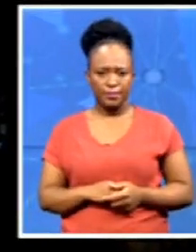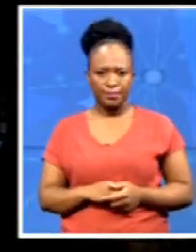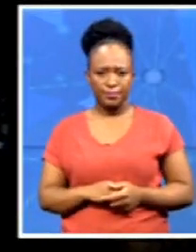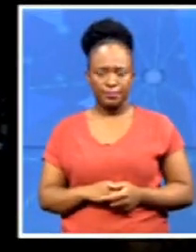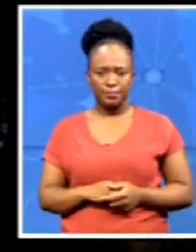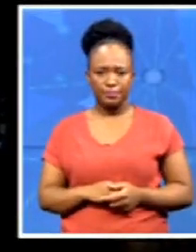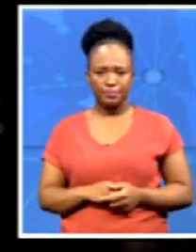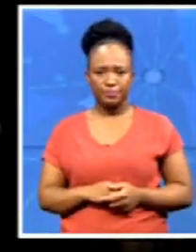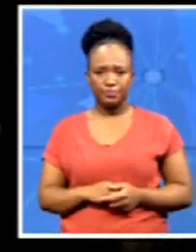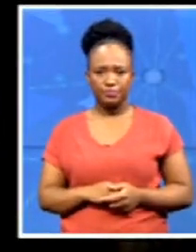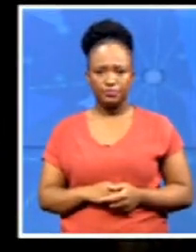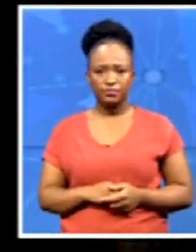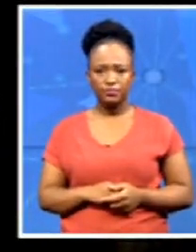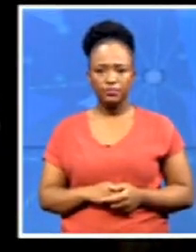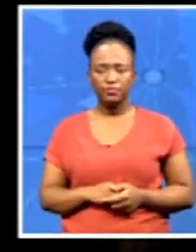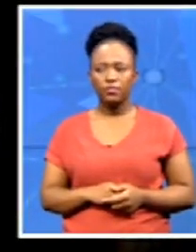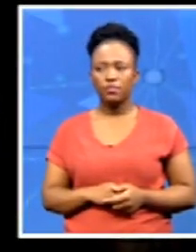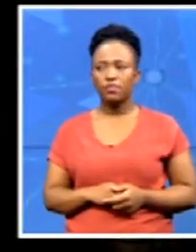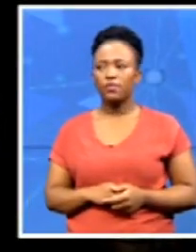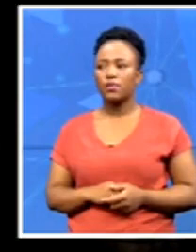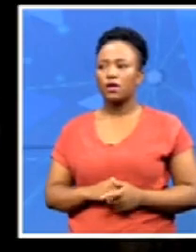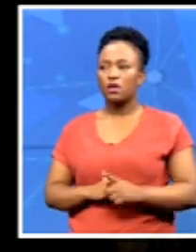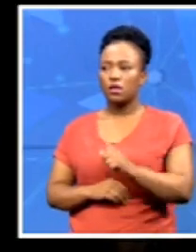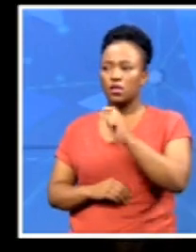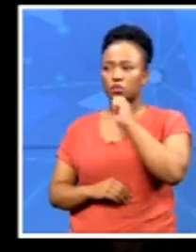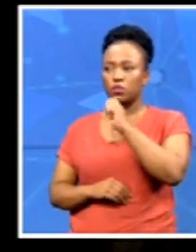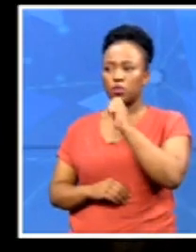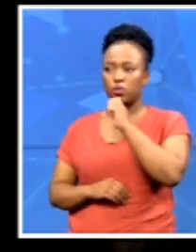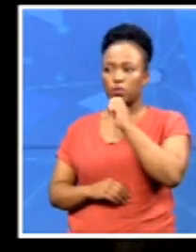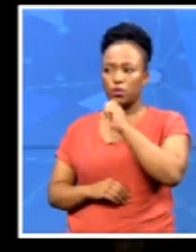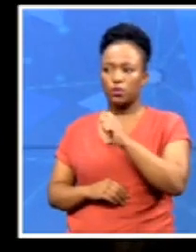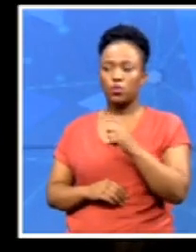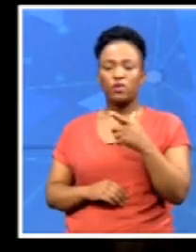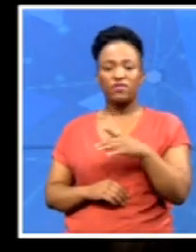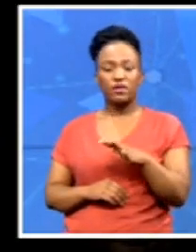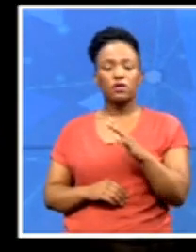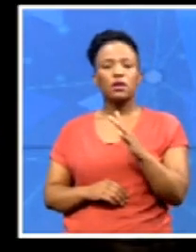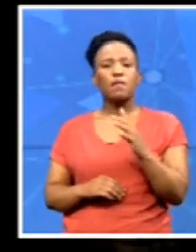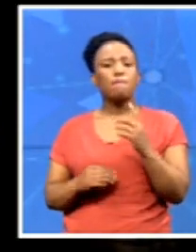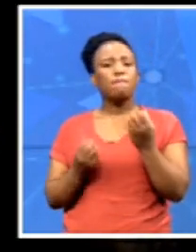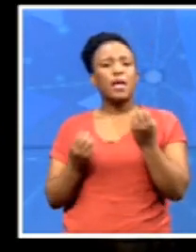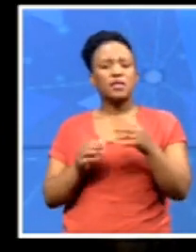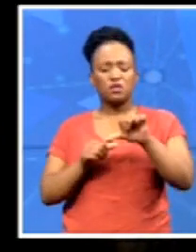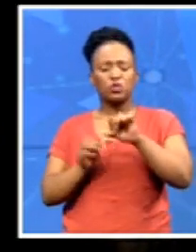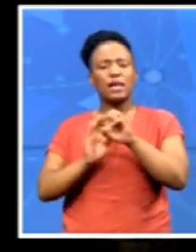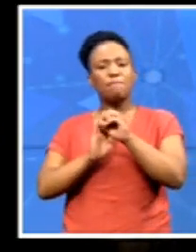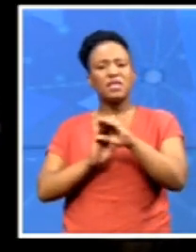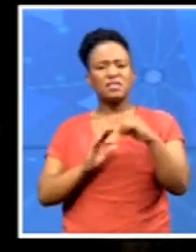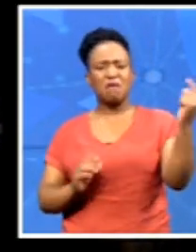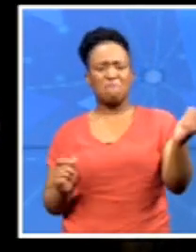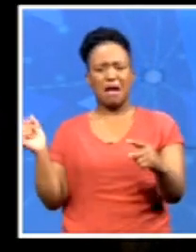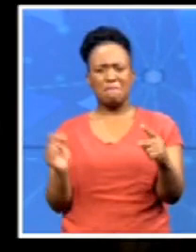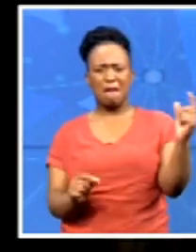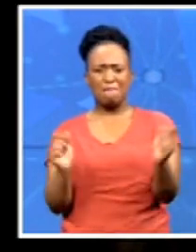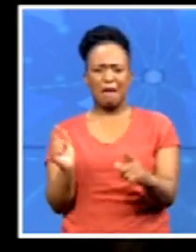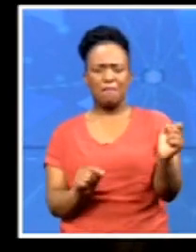Well, Desiree, certainly we woke up this morning to quite a number of messages on social media. Recall yesterday at 6 o'clock in the evening, I had